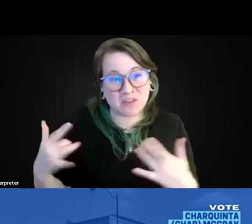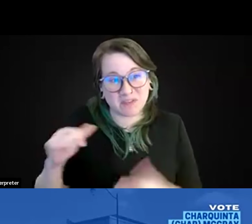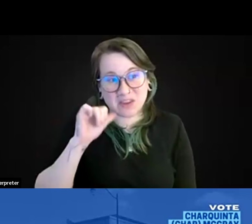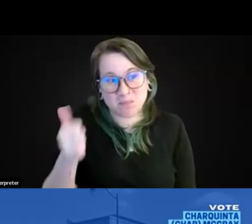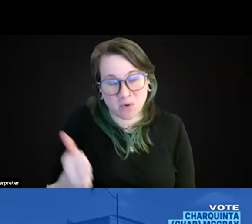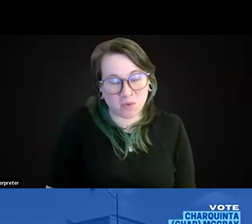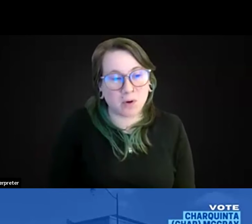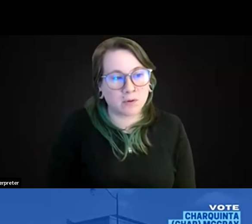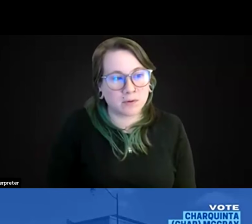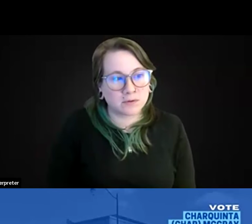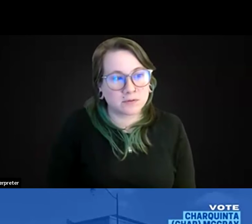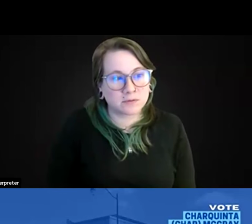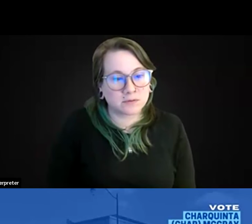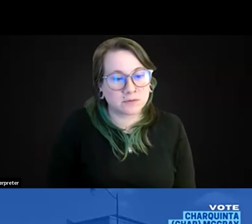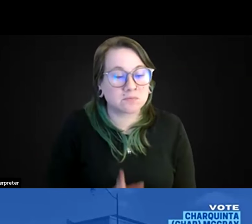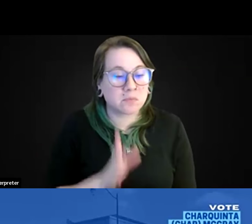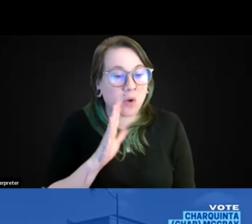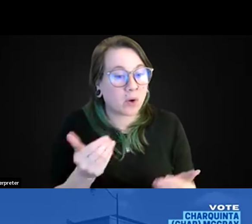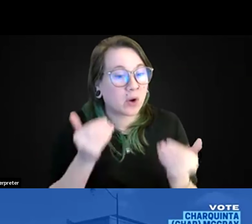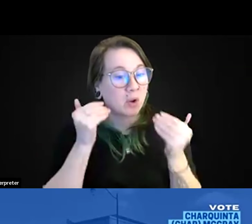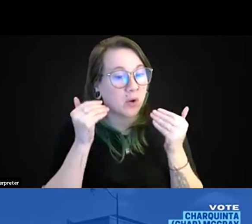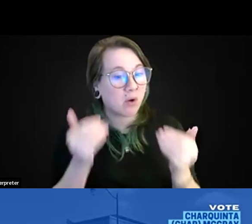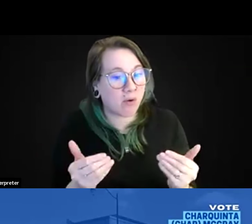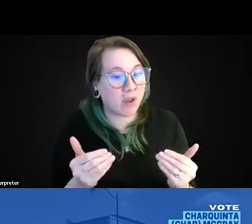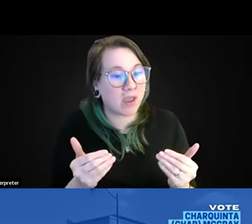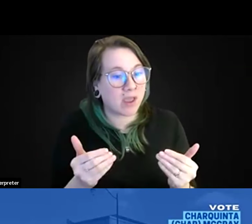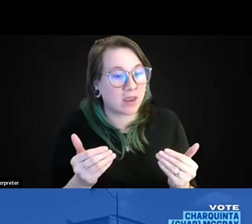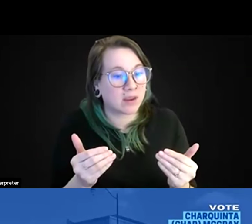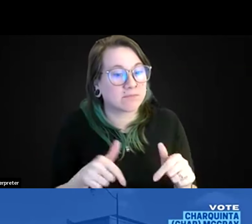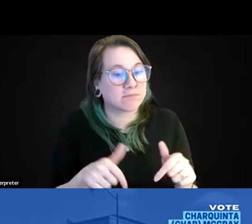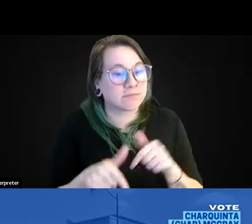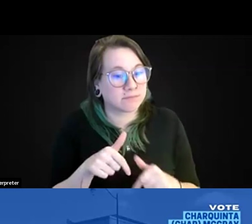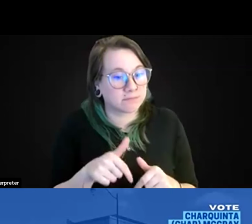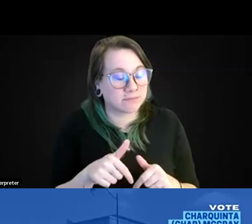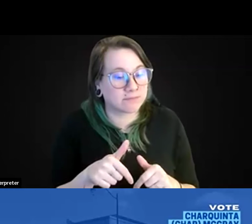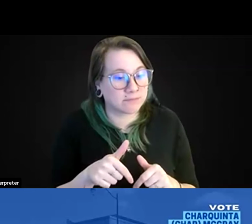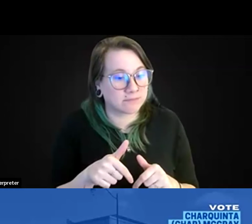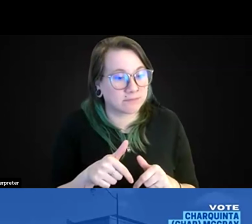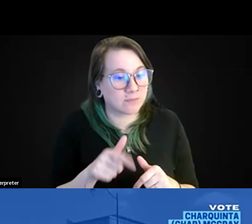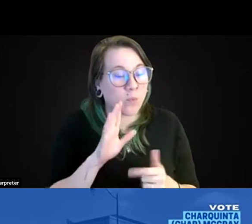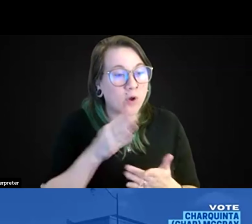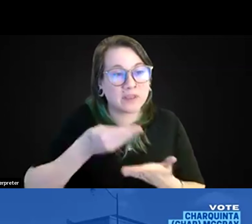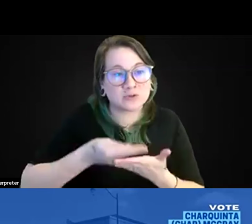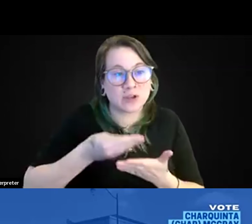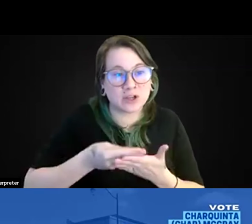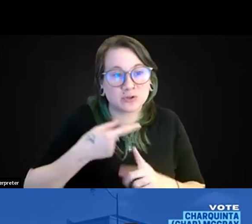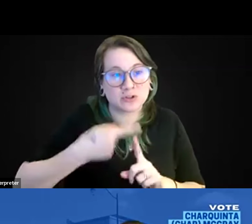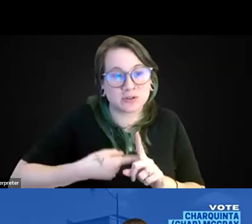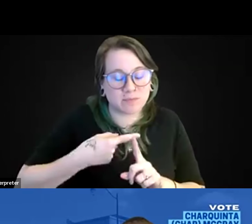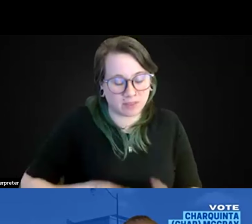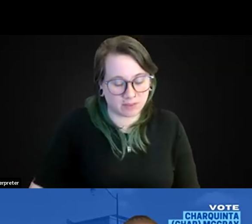standing presentations, and we'll go ahead and go back to what reports we're going to go with. And we'll go with the treasurer's monthly.